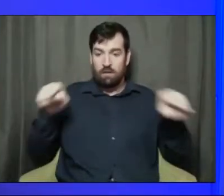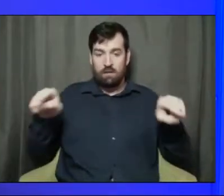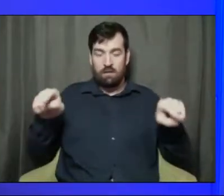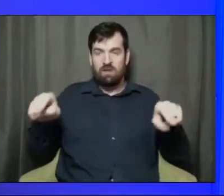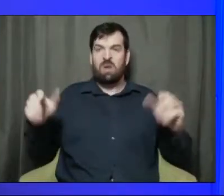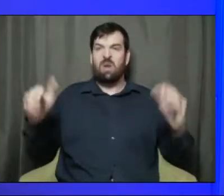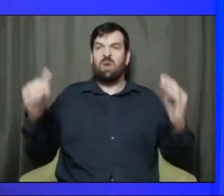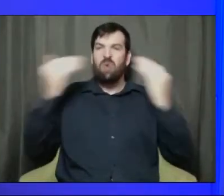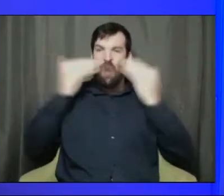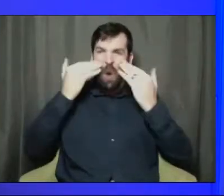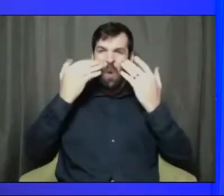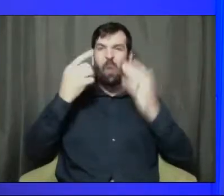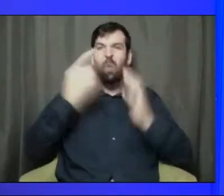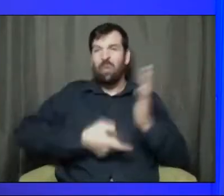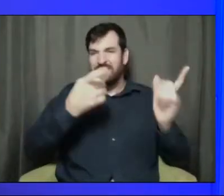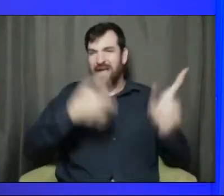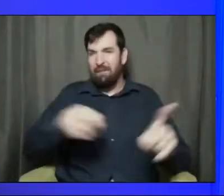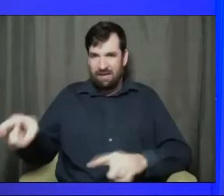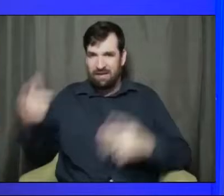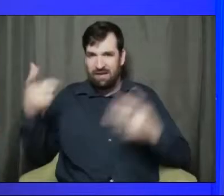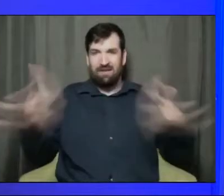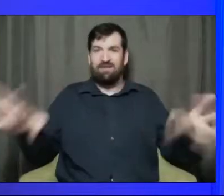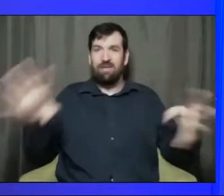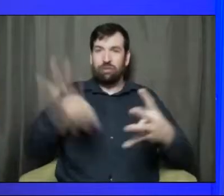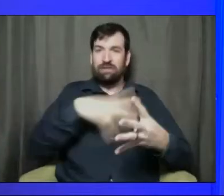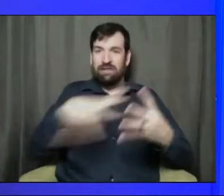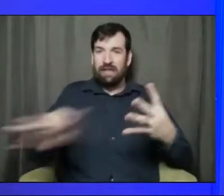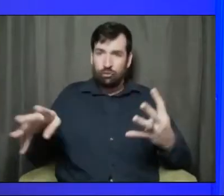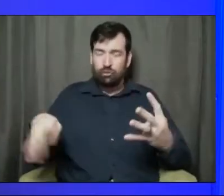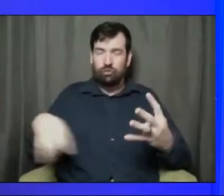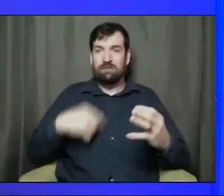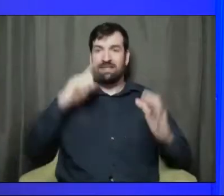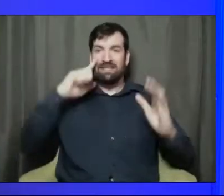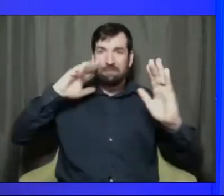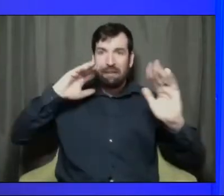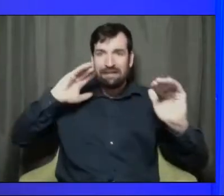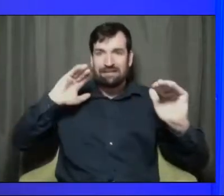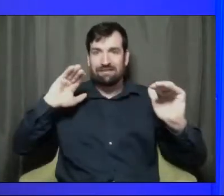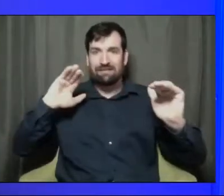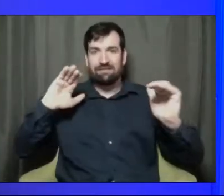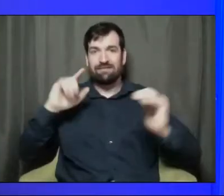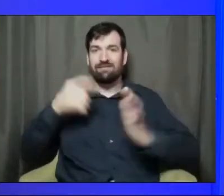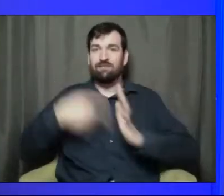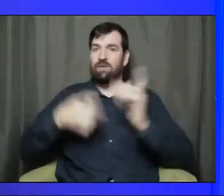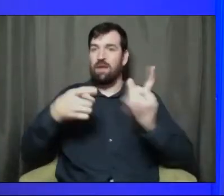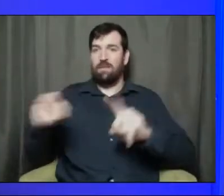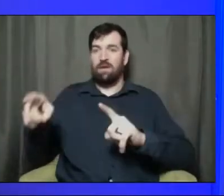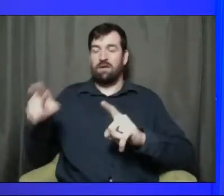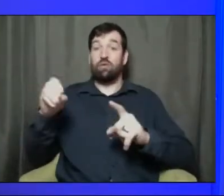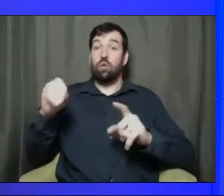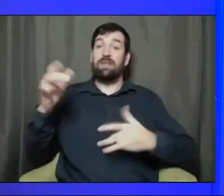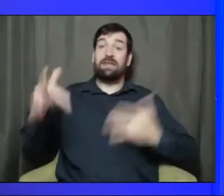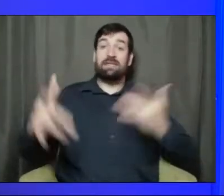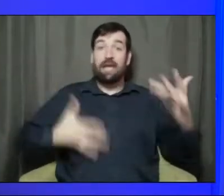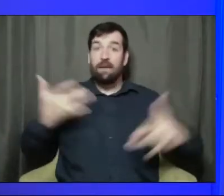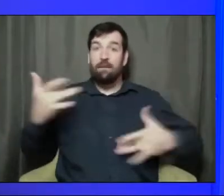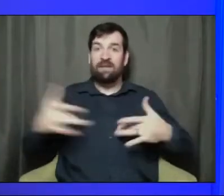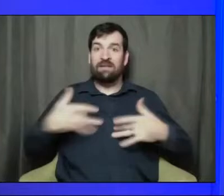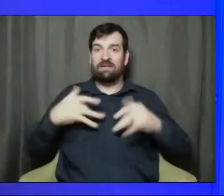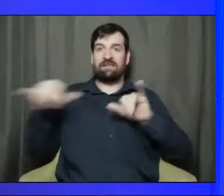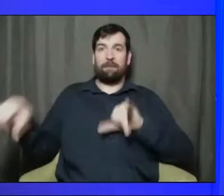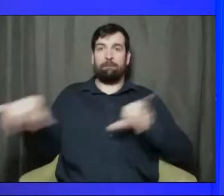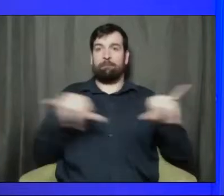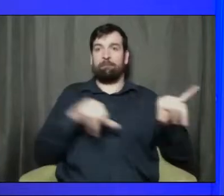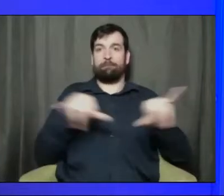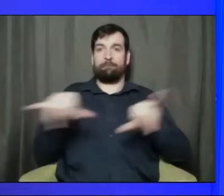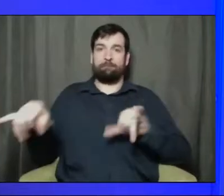of them. They've scheduled the surgery. There's a certain anticipation that comes with that. So the excitement is mutual in a way that